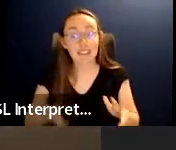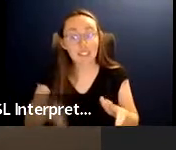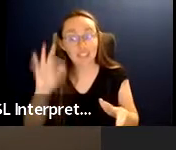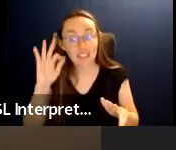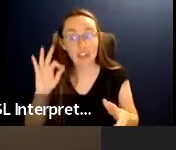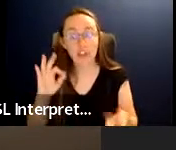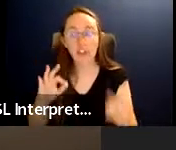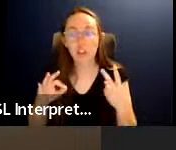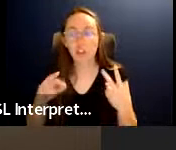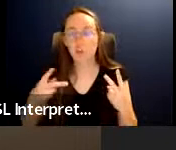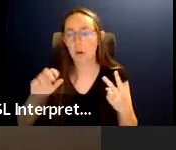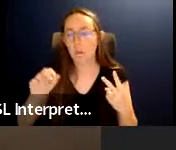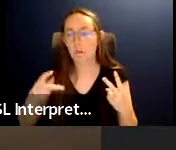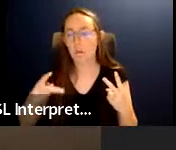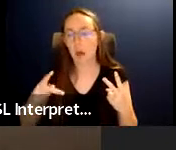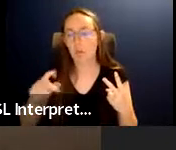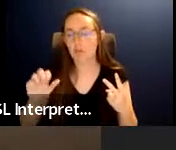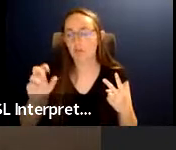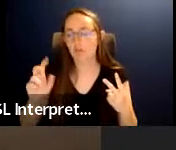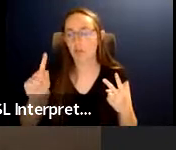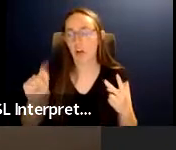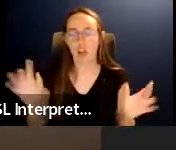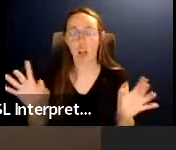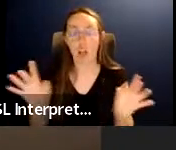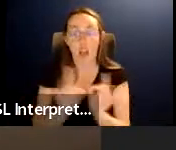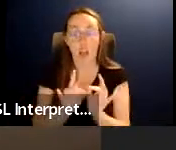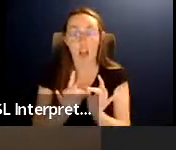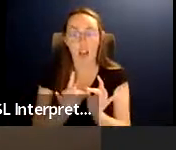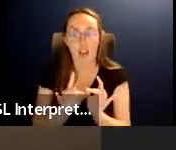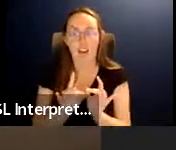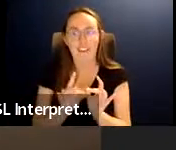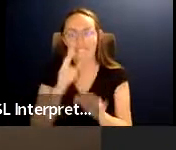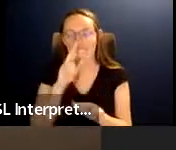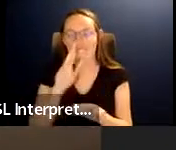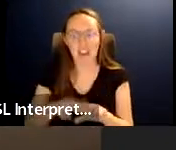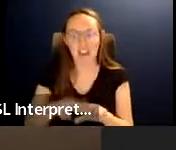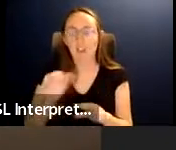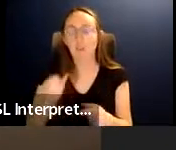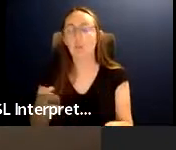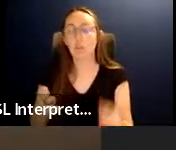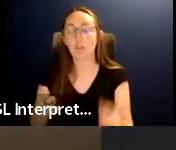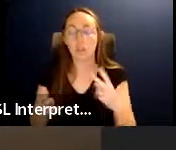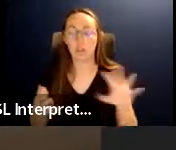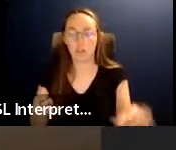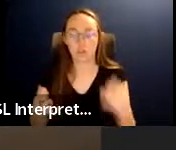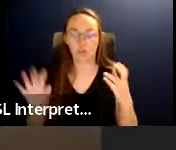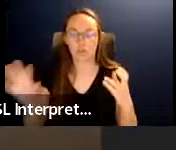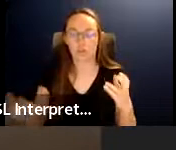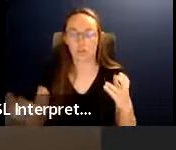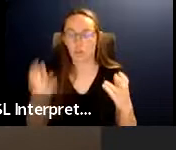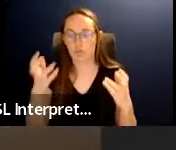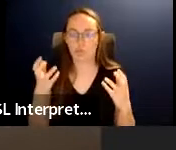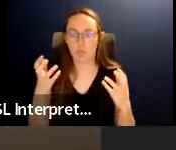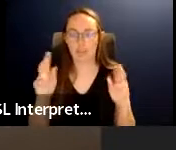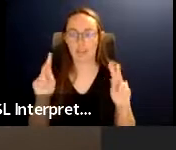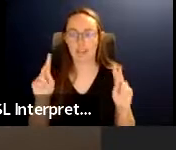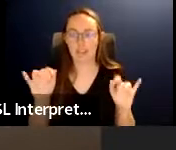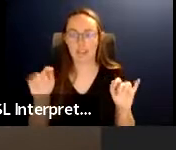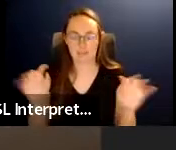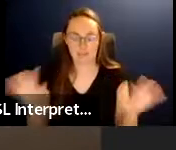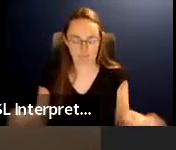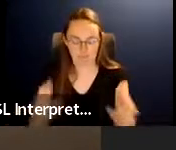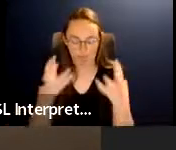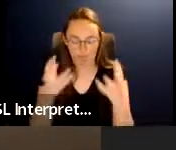together and what you can do with it. So go ahead and pull out those two pop sockets that are in your kit, in your bag of materials